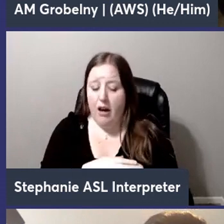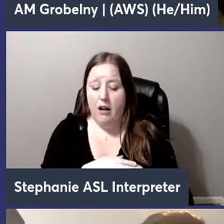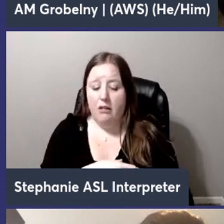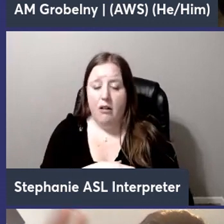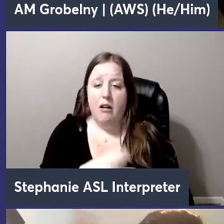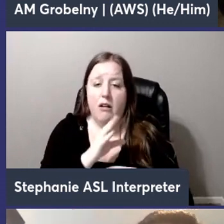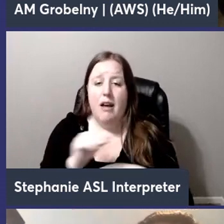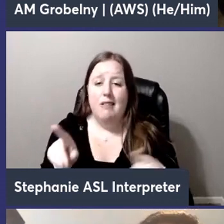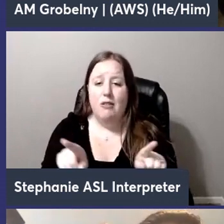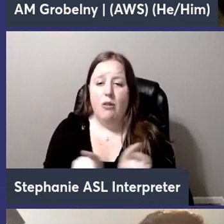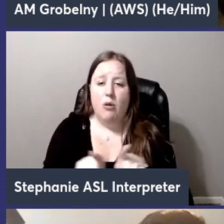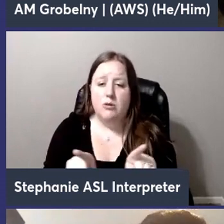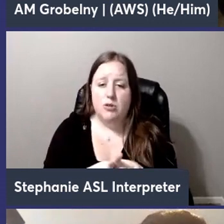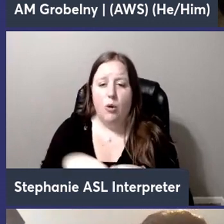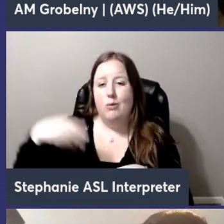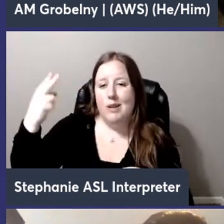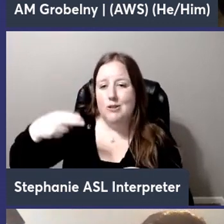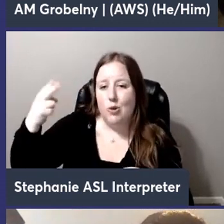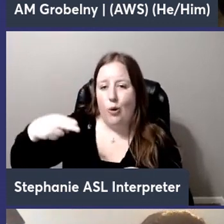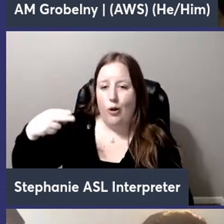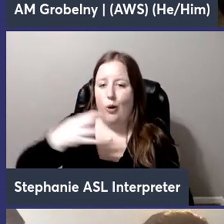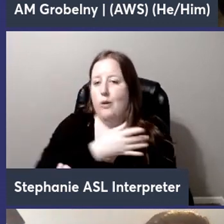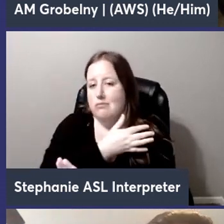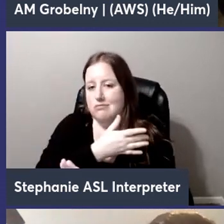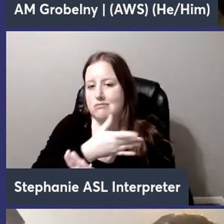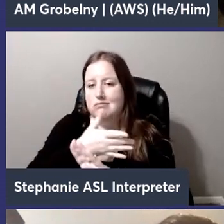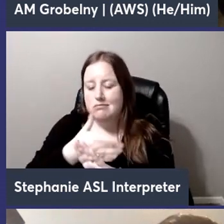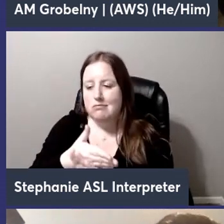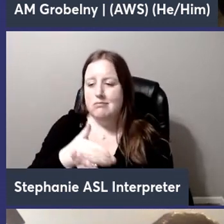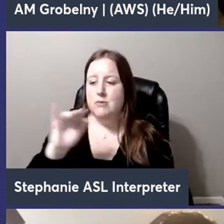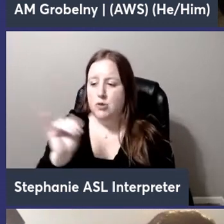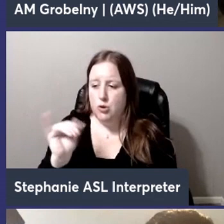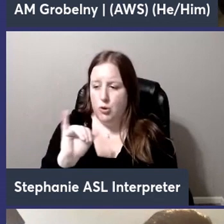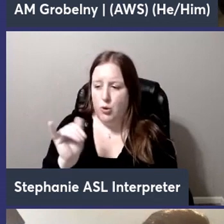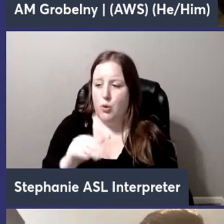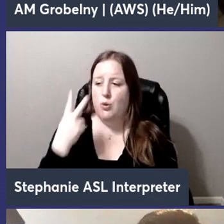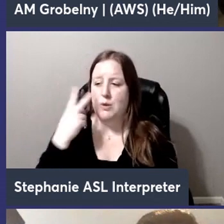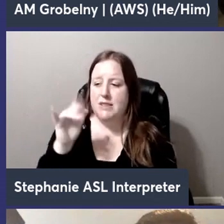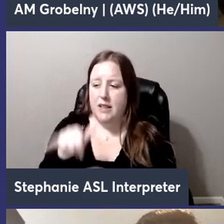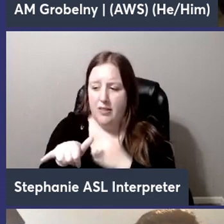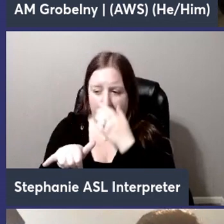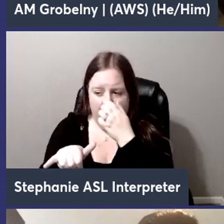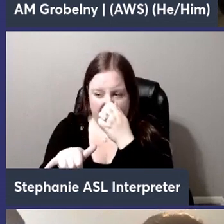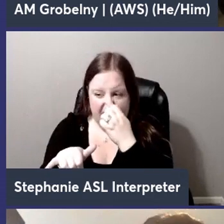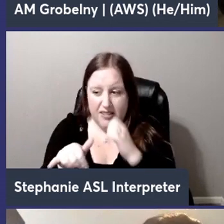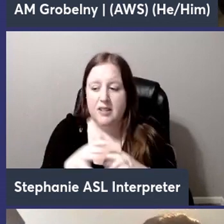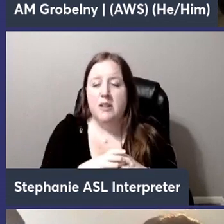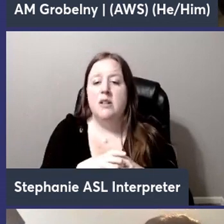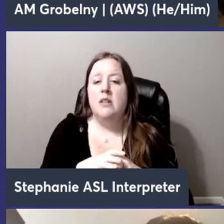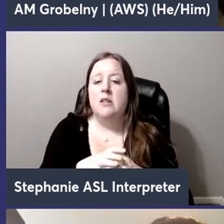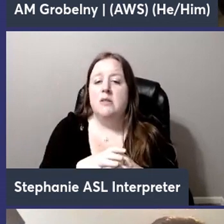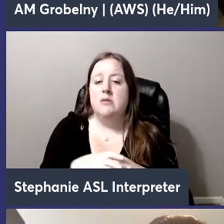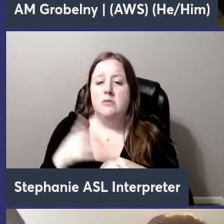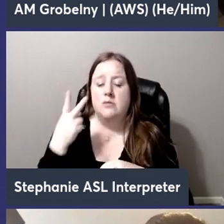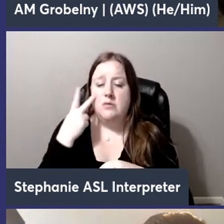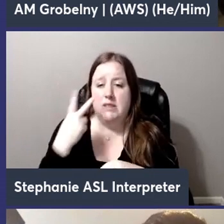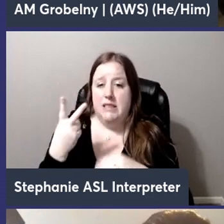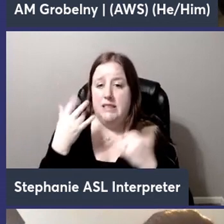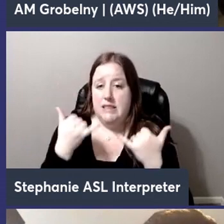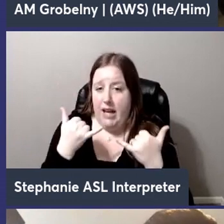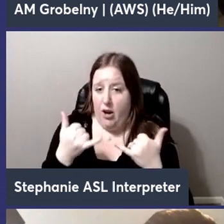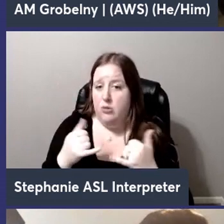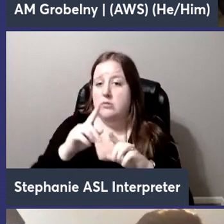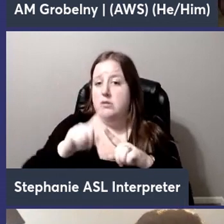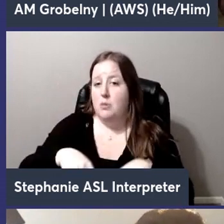also basically historical patterns. They derive historical patterns or seasonality based on the data